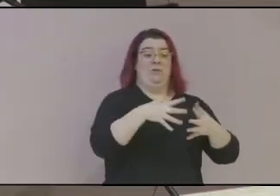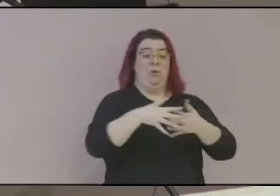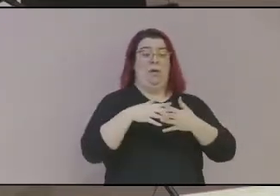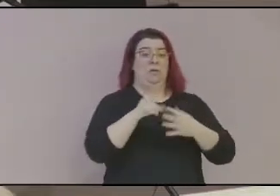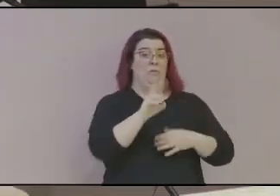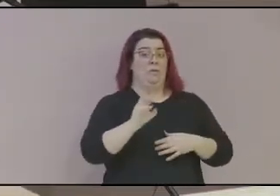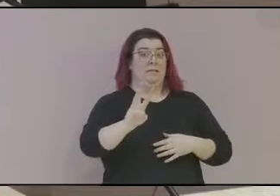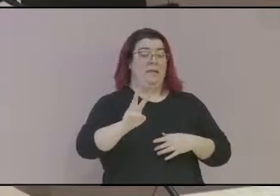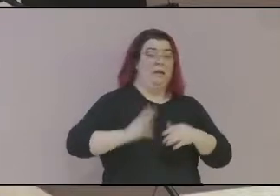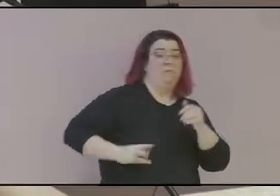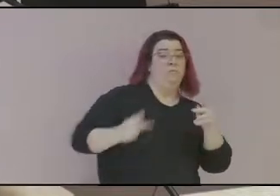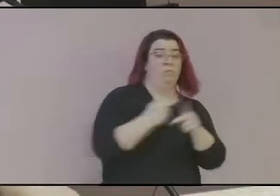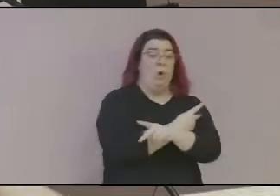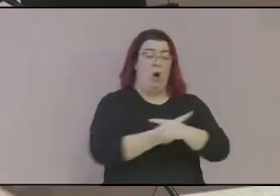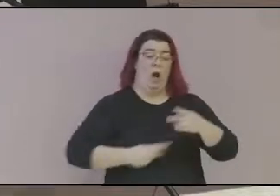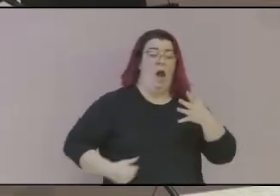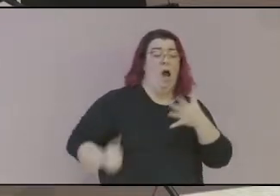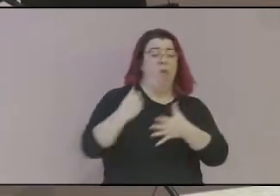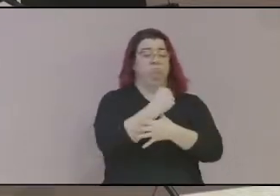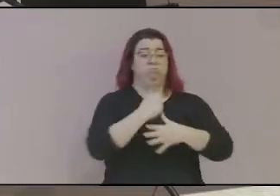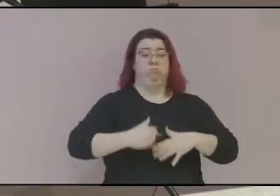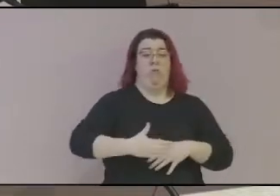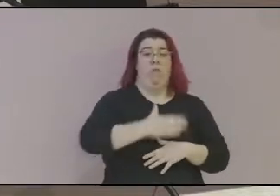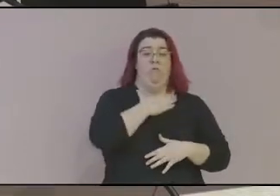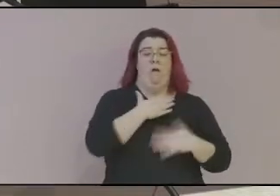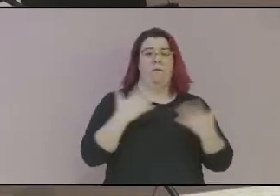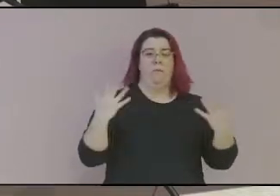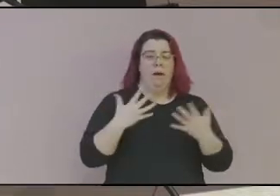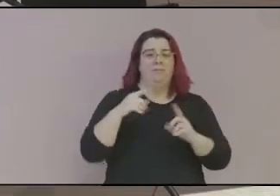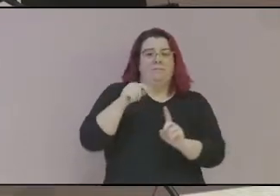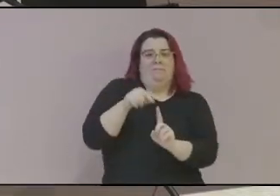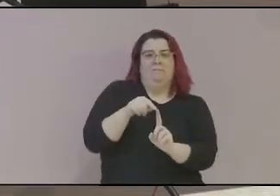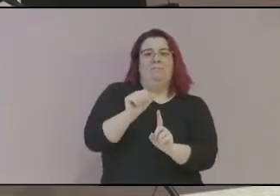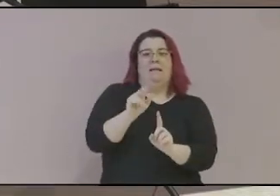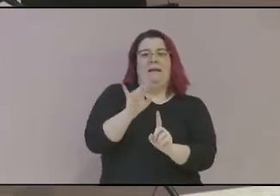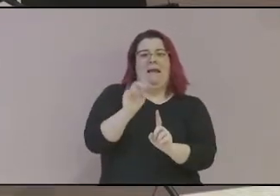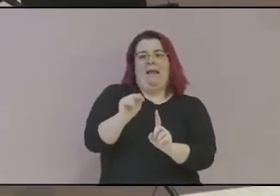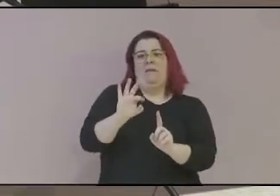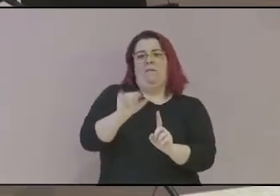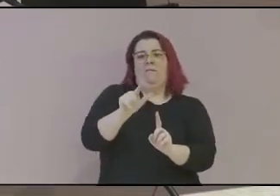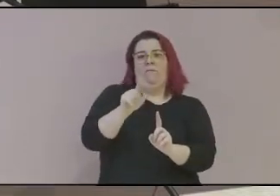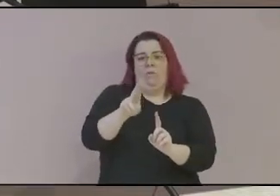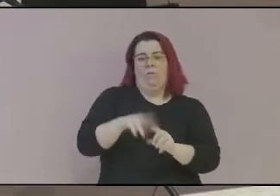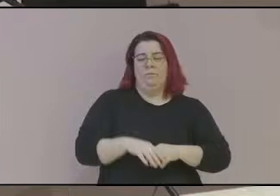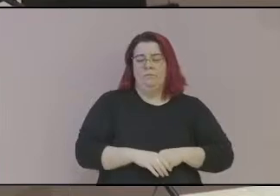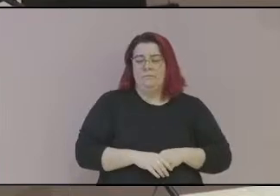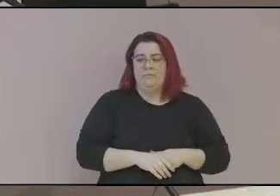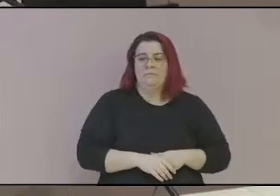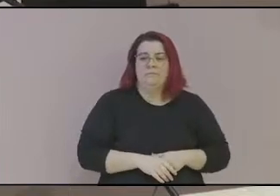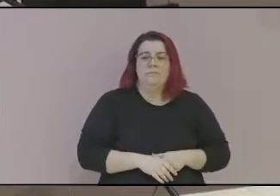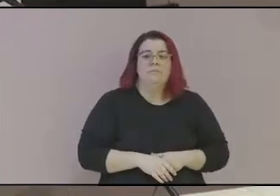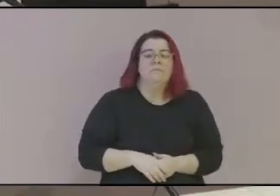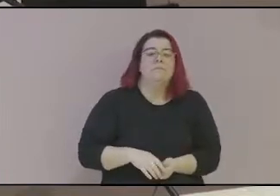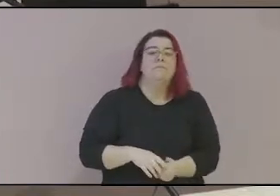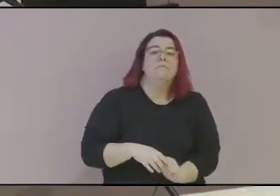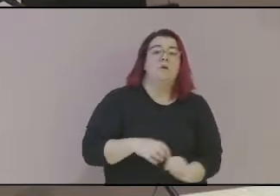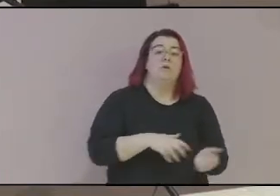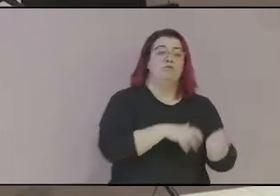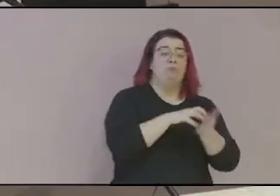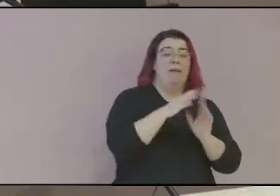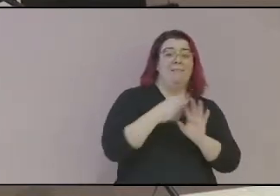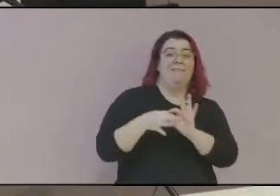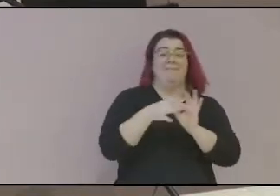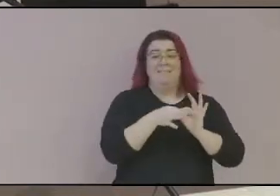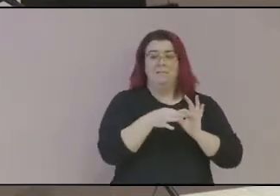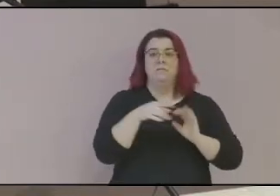2006. So the DOH drafted a pandemic preparedness plan in 2004. It was based on the federal plan, the